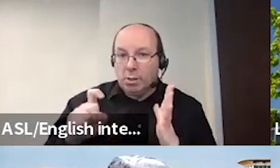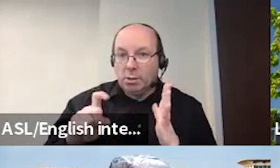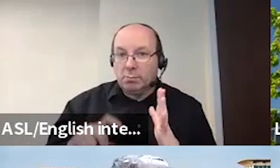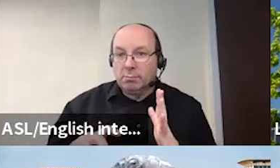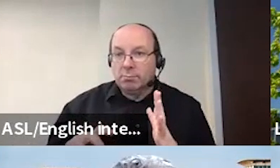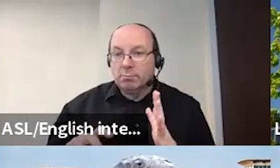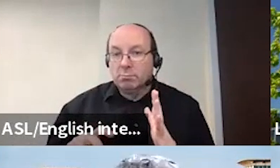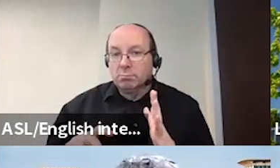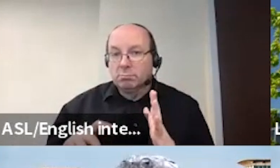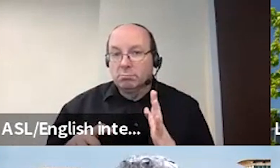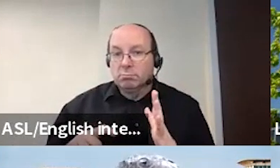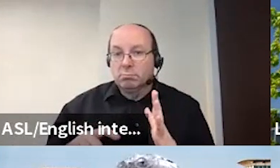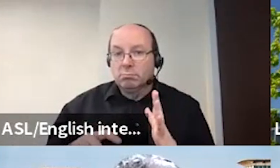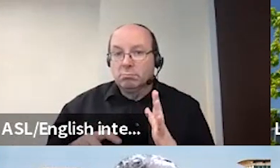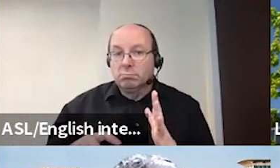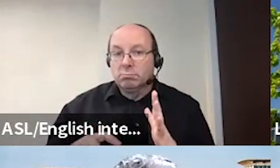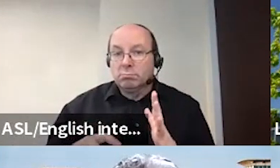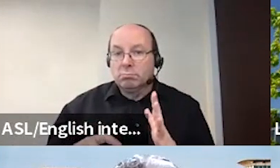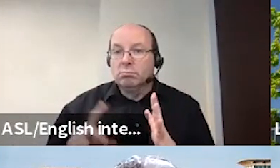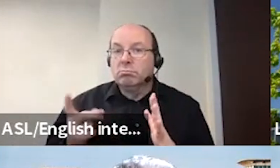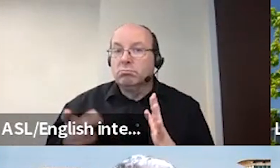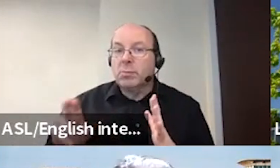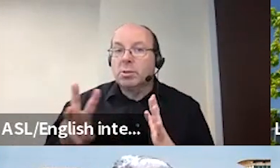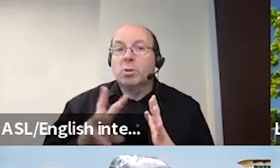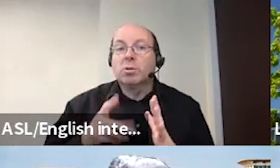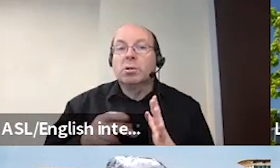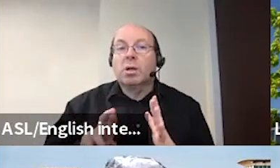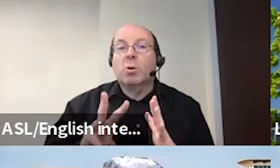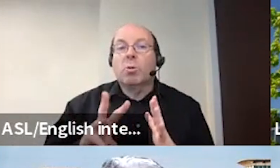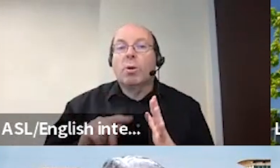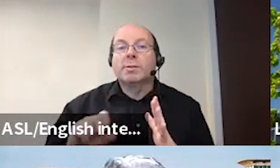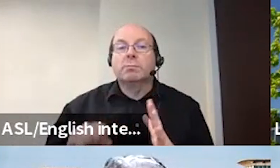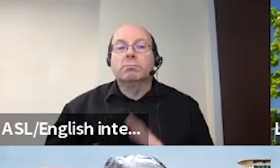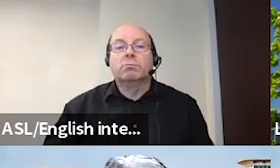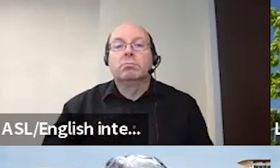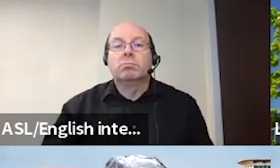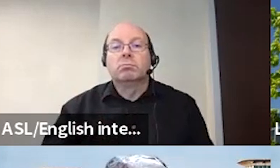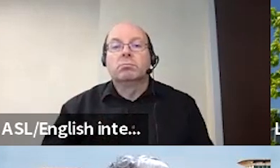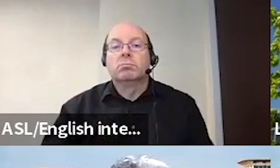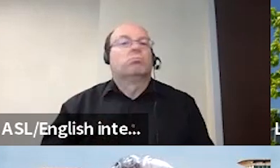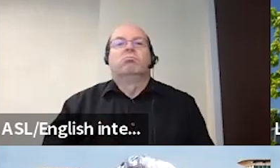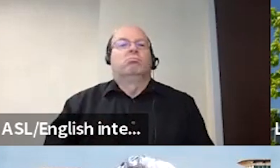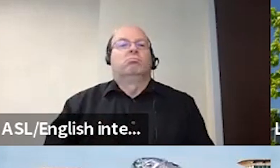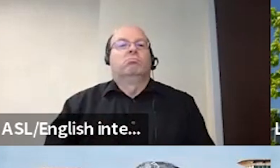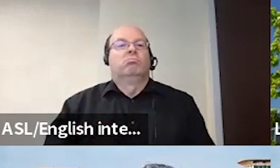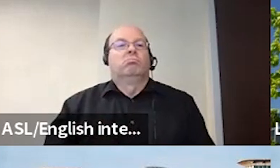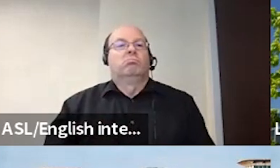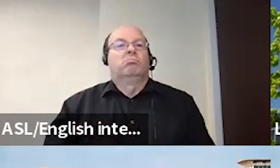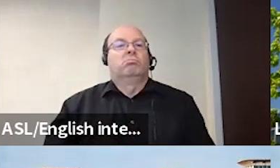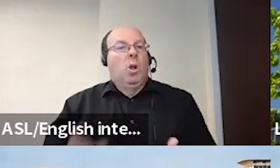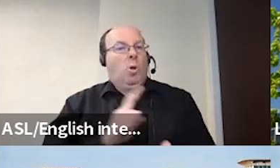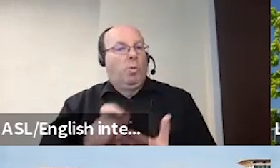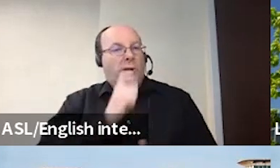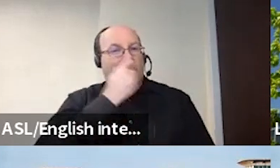Nope. Let's see. Dr. Watts, do you want to respond? Or no, Dr. Fair? It won't be required. And one thing, as